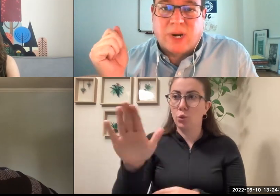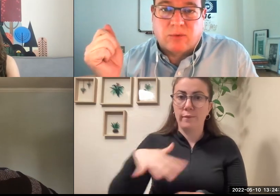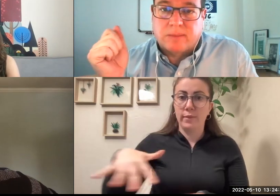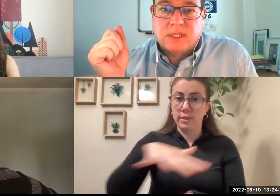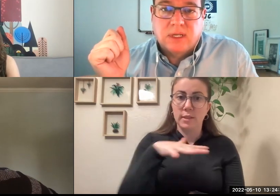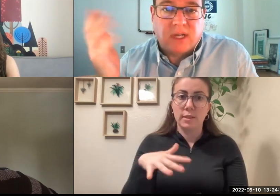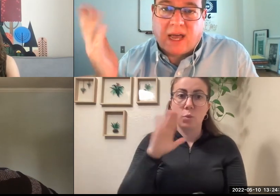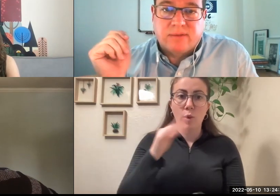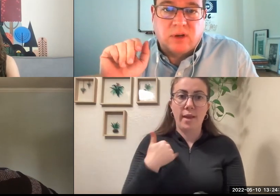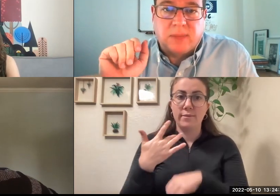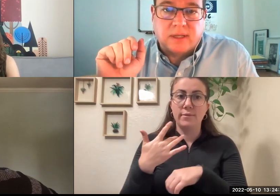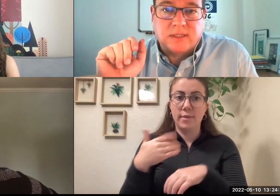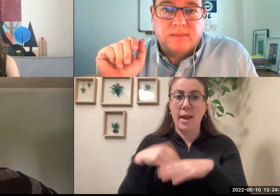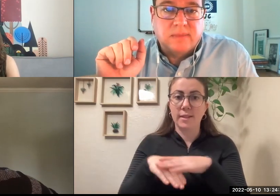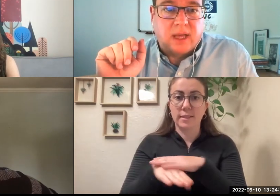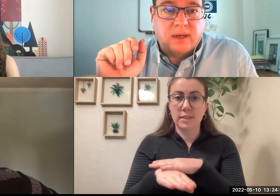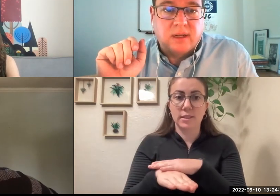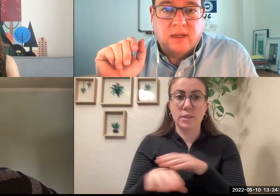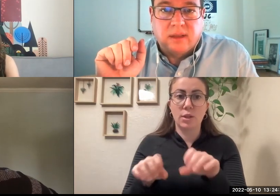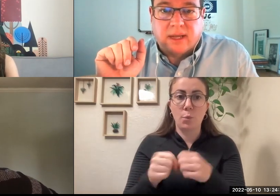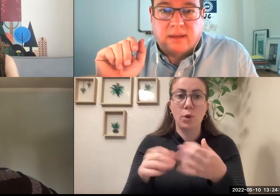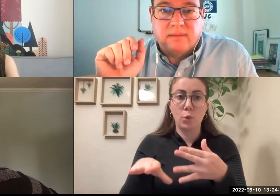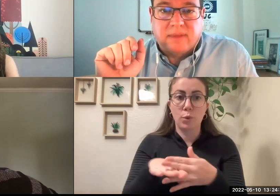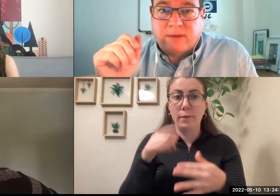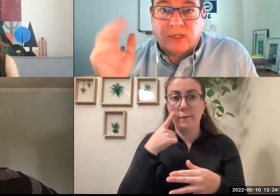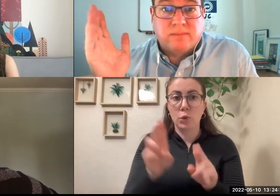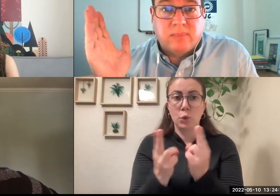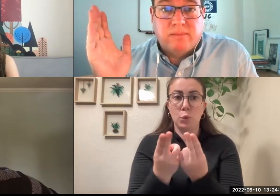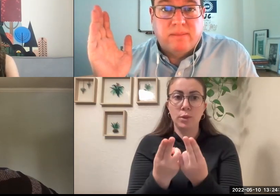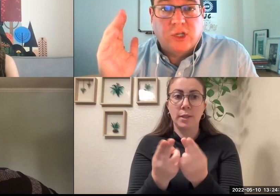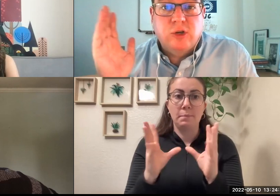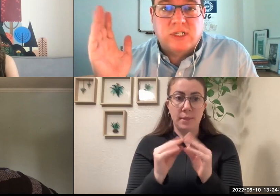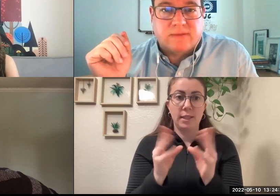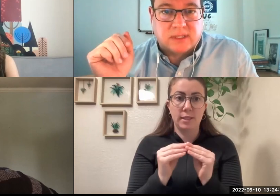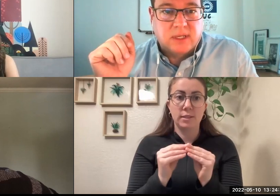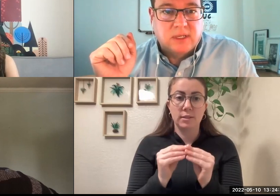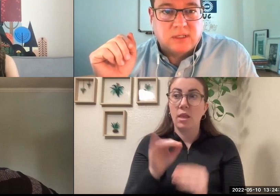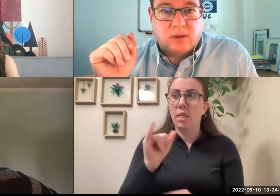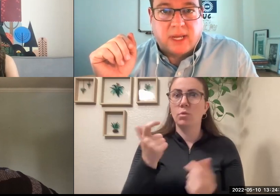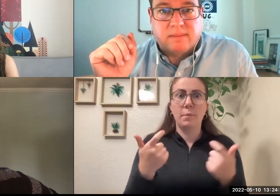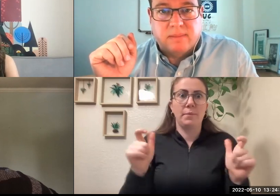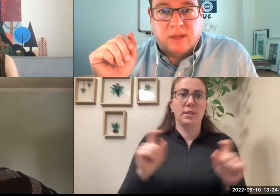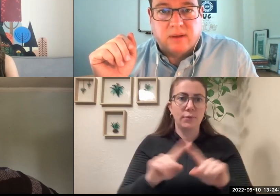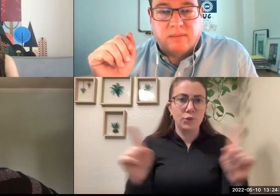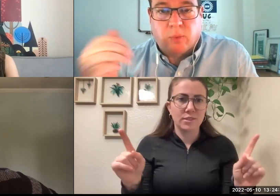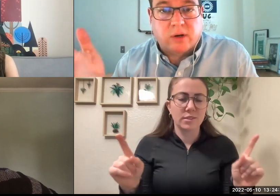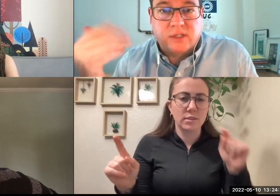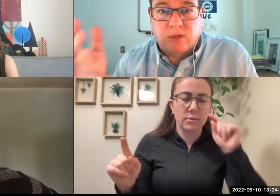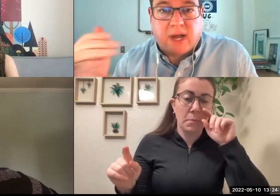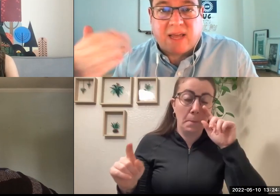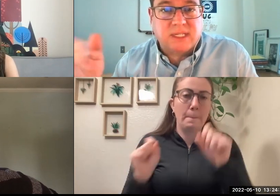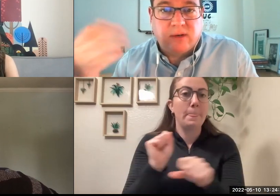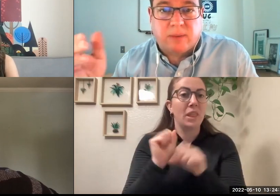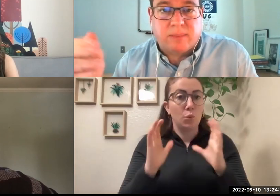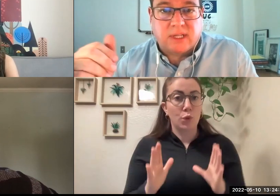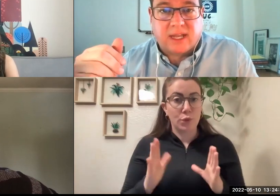access to the break rooms to have union meetings. And like that was a huge difference. So like the workers who